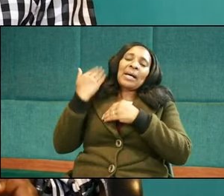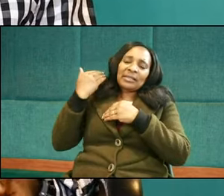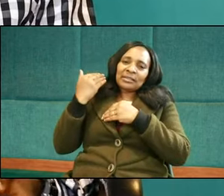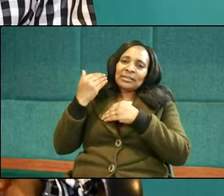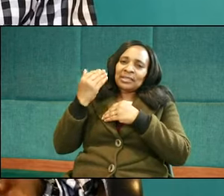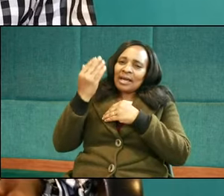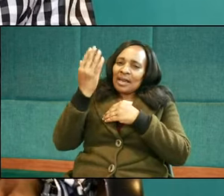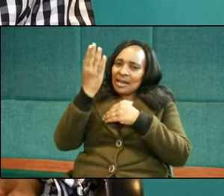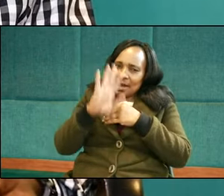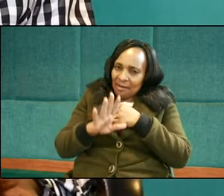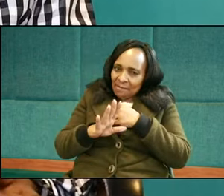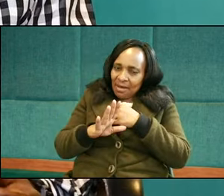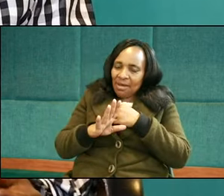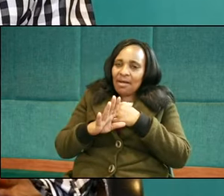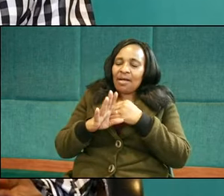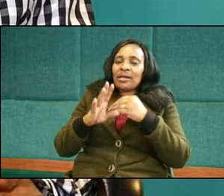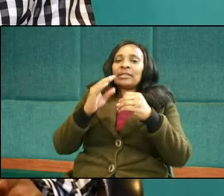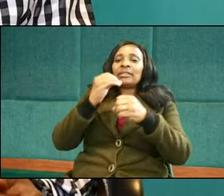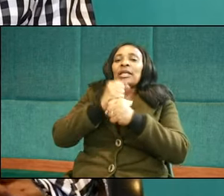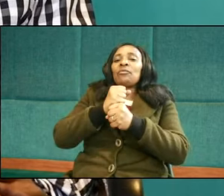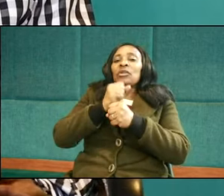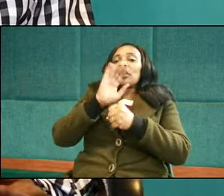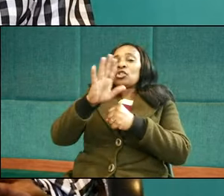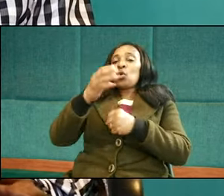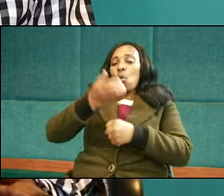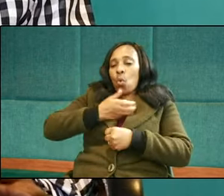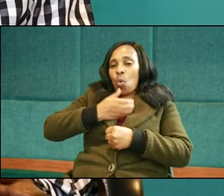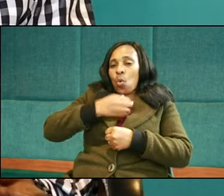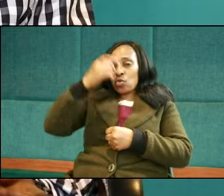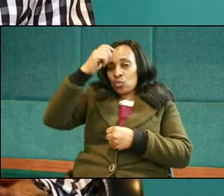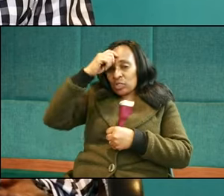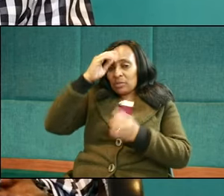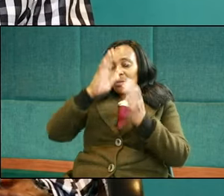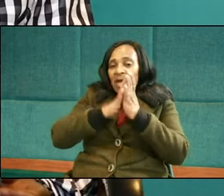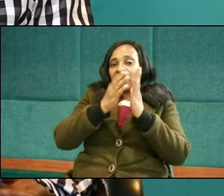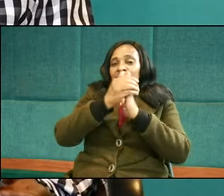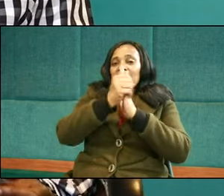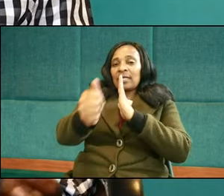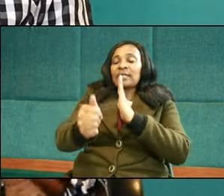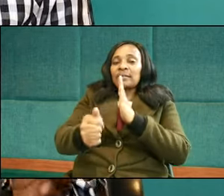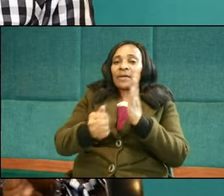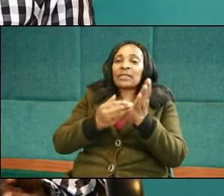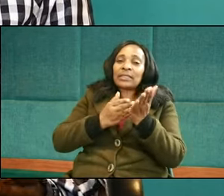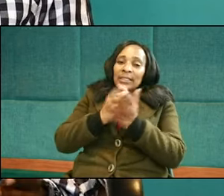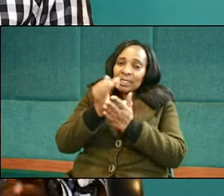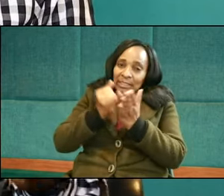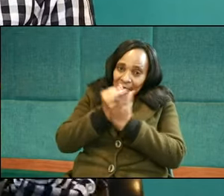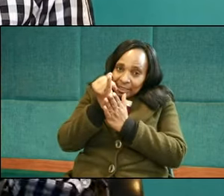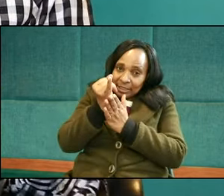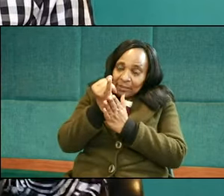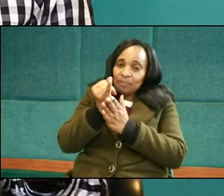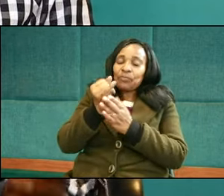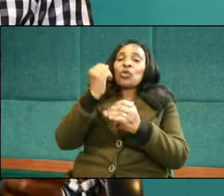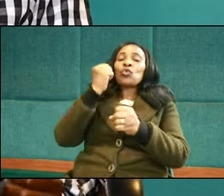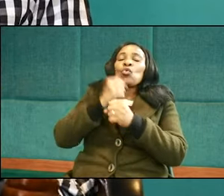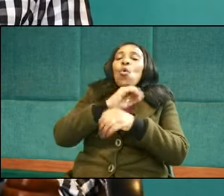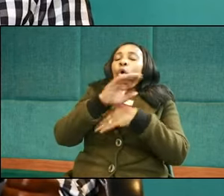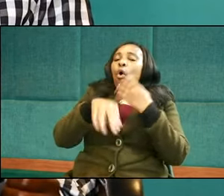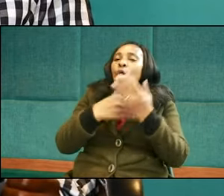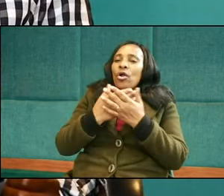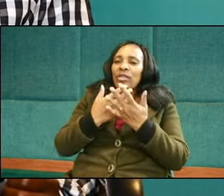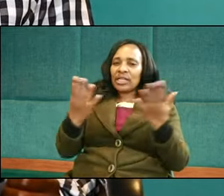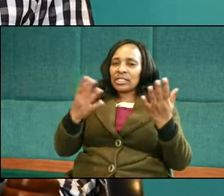safety trust in his own wisdom and integrity. So I can do all things through Christ